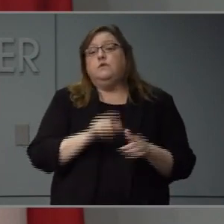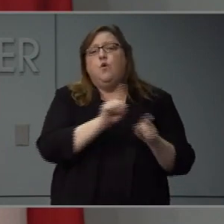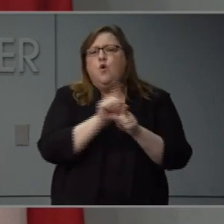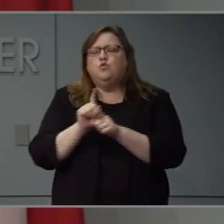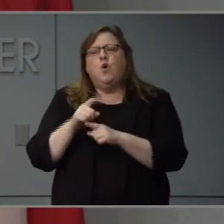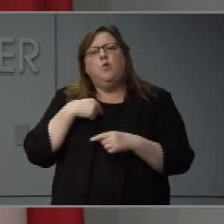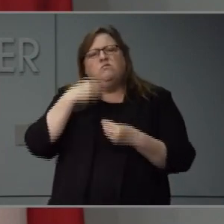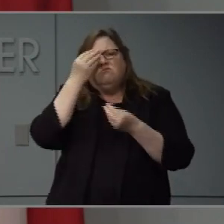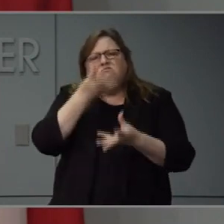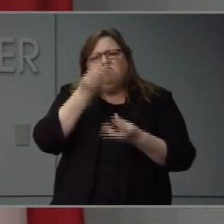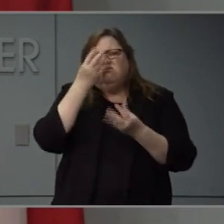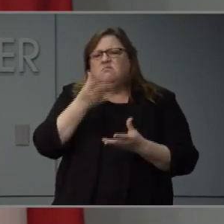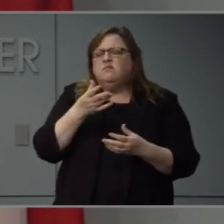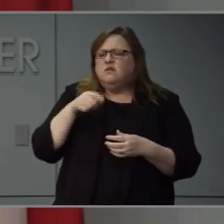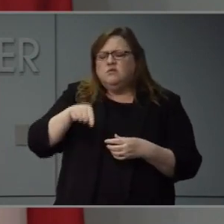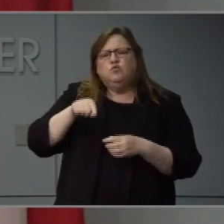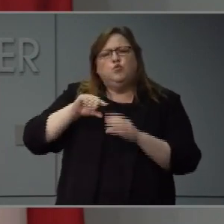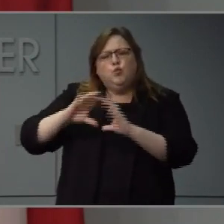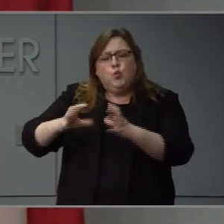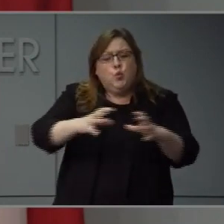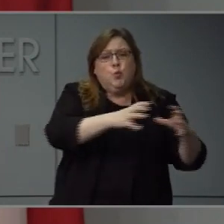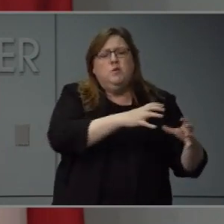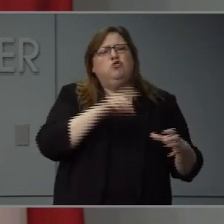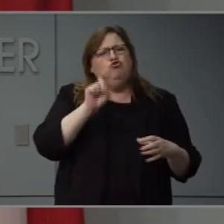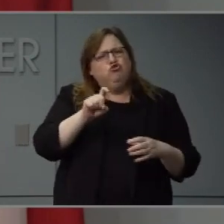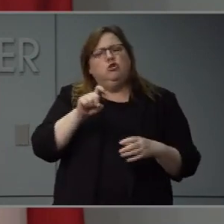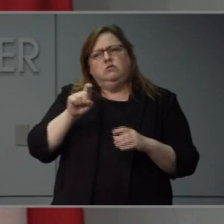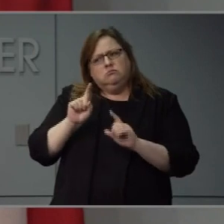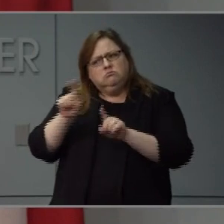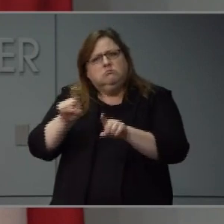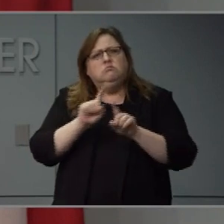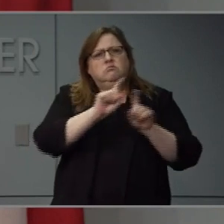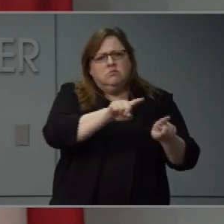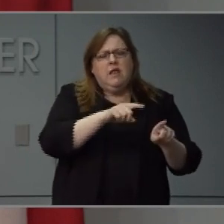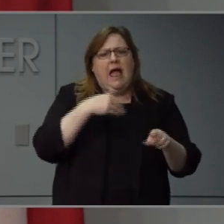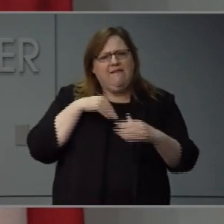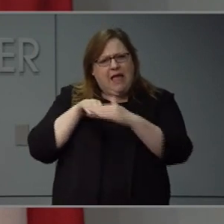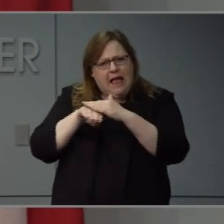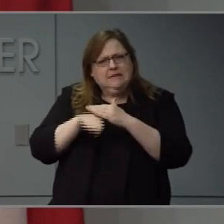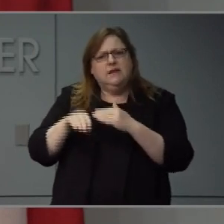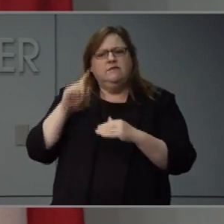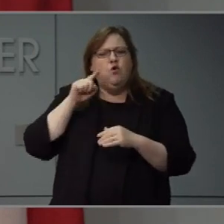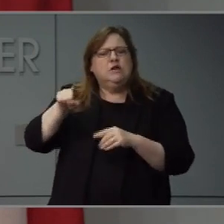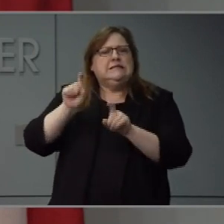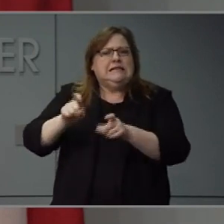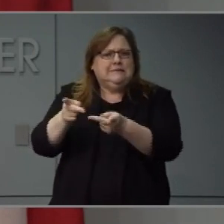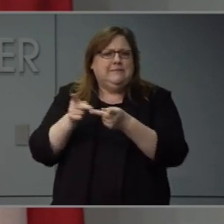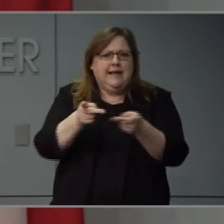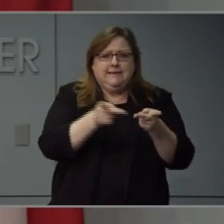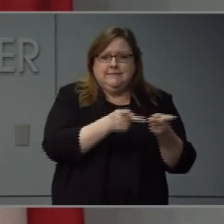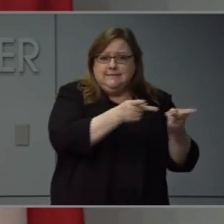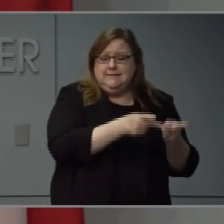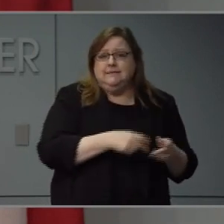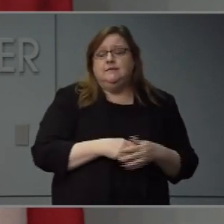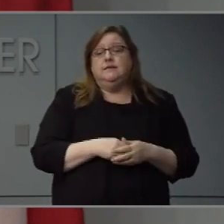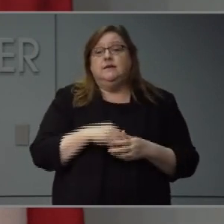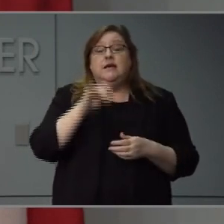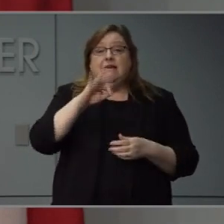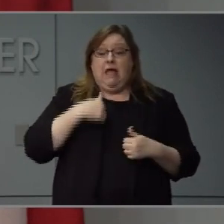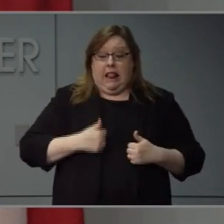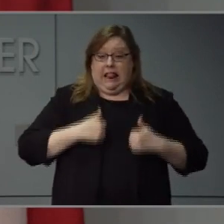testing. This includes people who live in or have regular contact with high-risk settings,